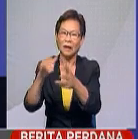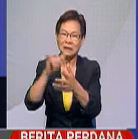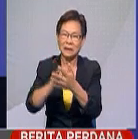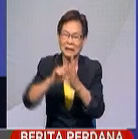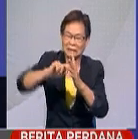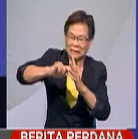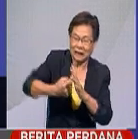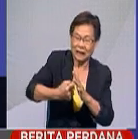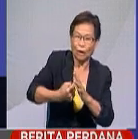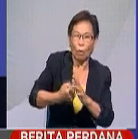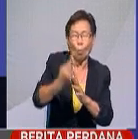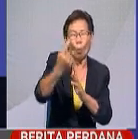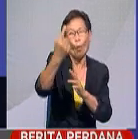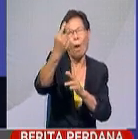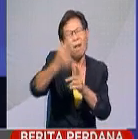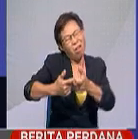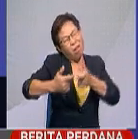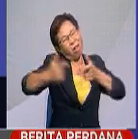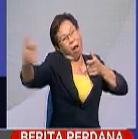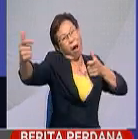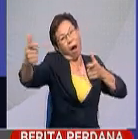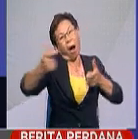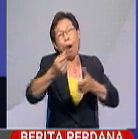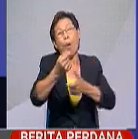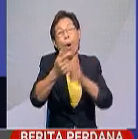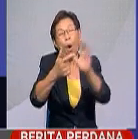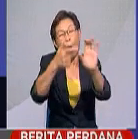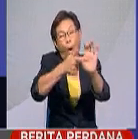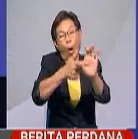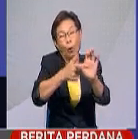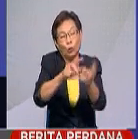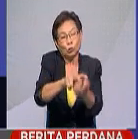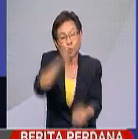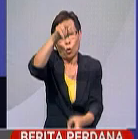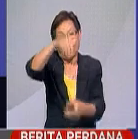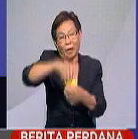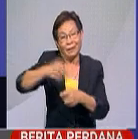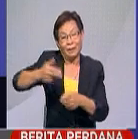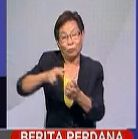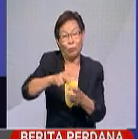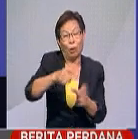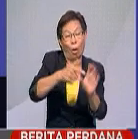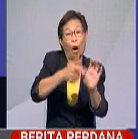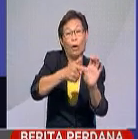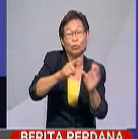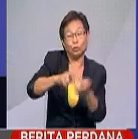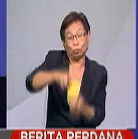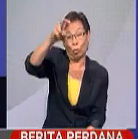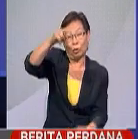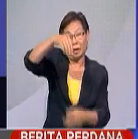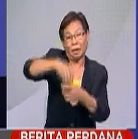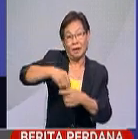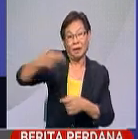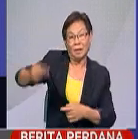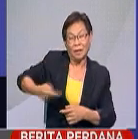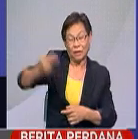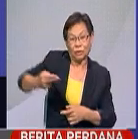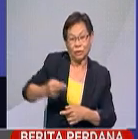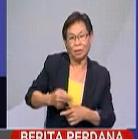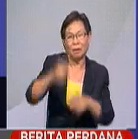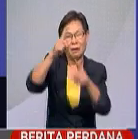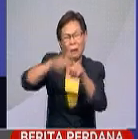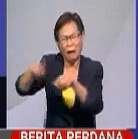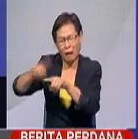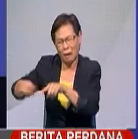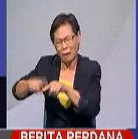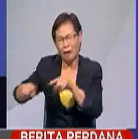triggered one of the largest oil price shocks in history, to the mighty rise of numerous